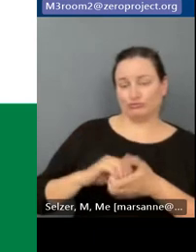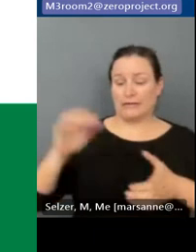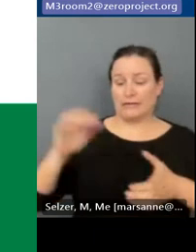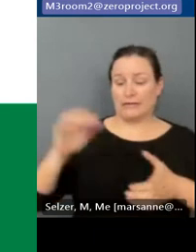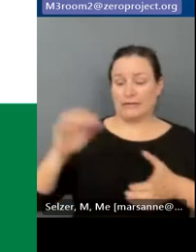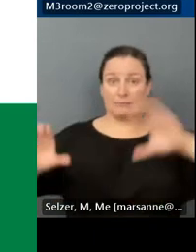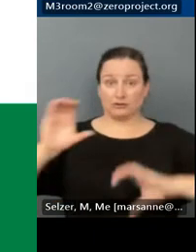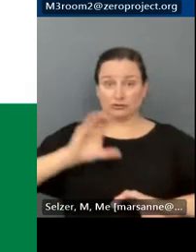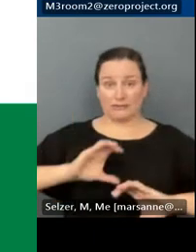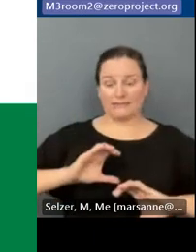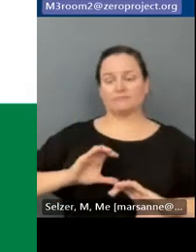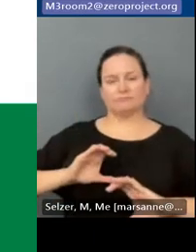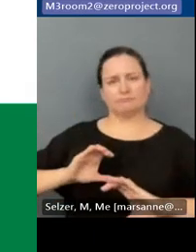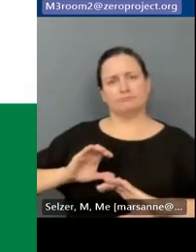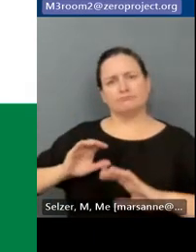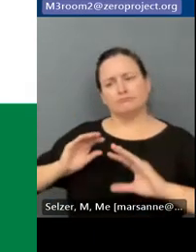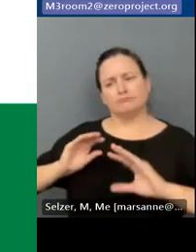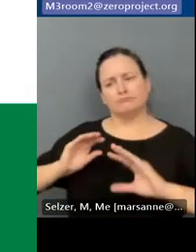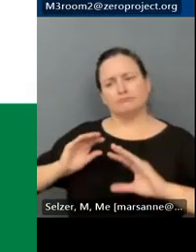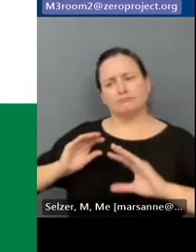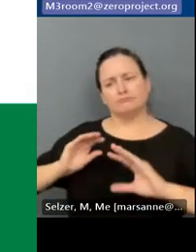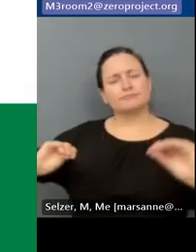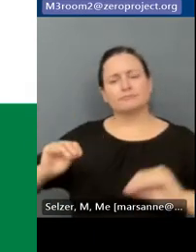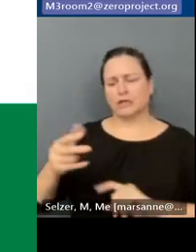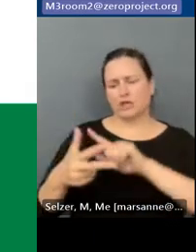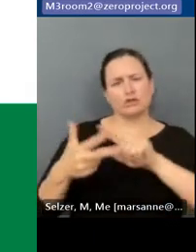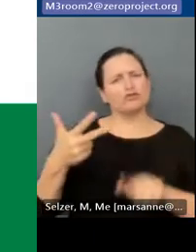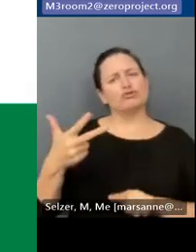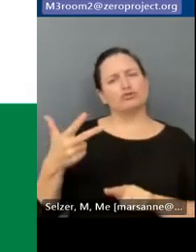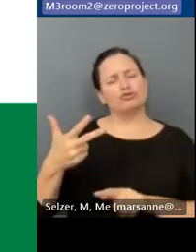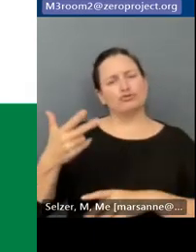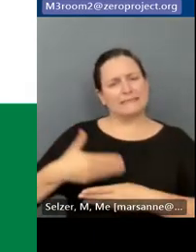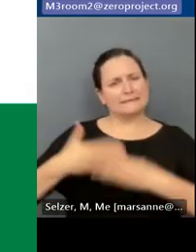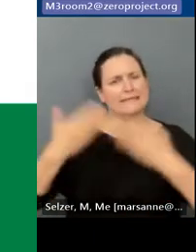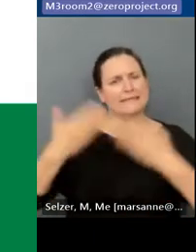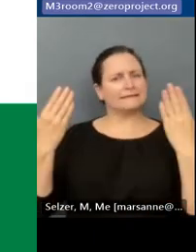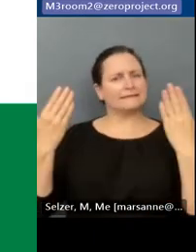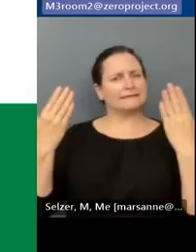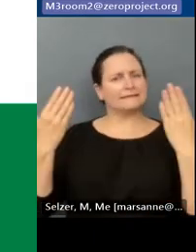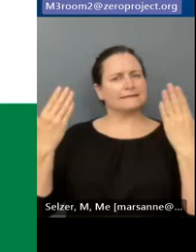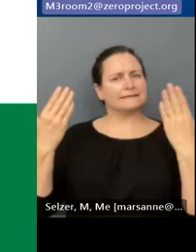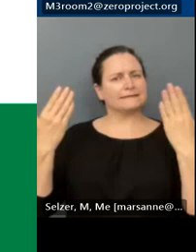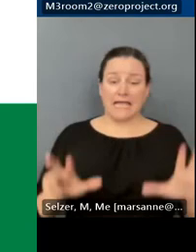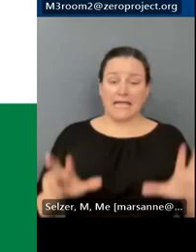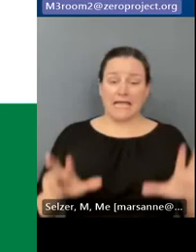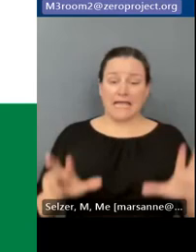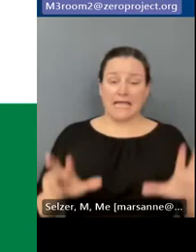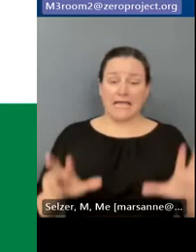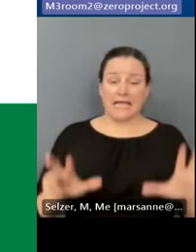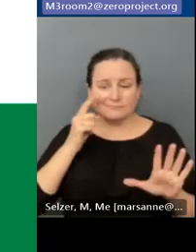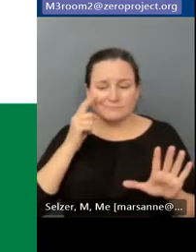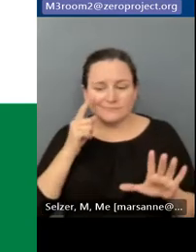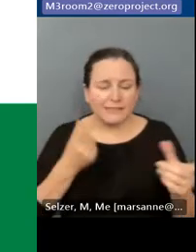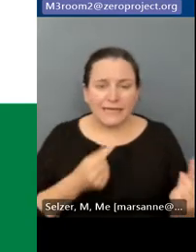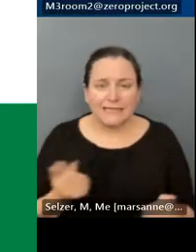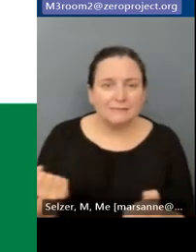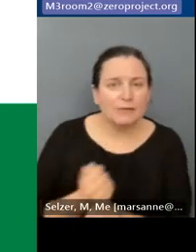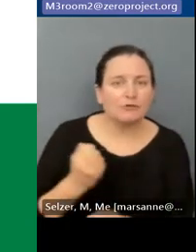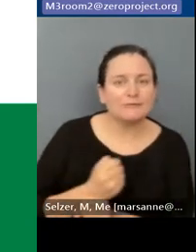at Chandigarh. 3 days, 8 experiments, 57 deaf children. And when they